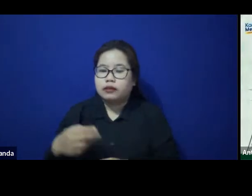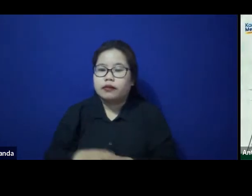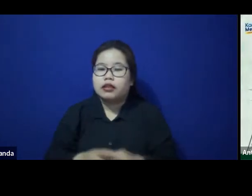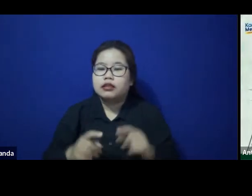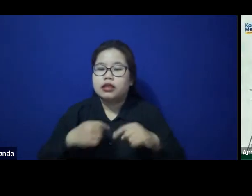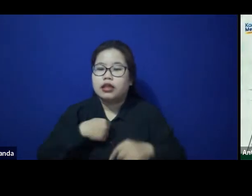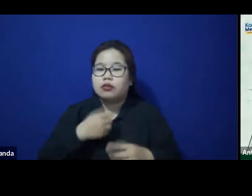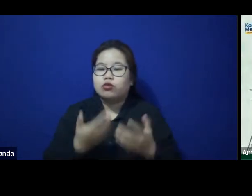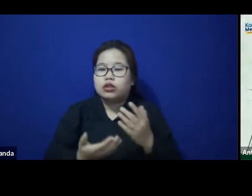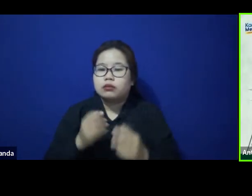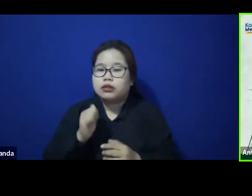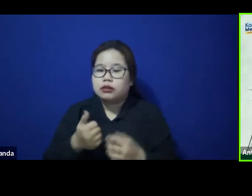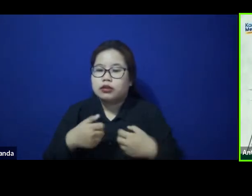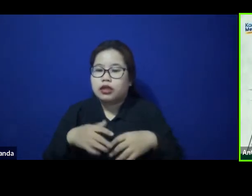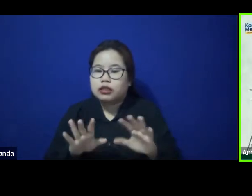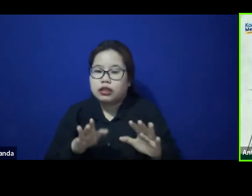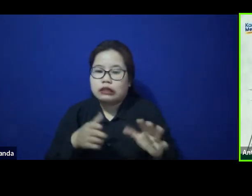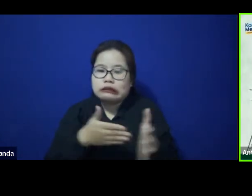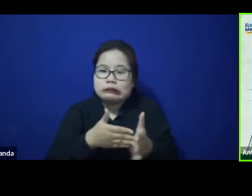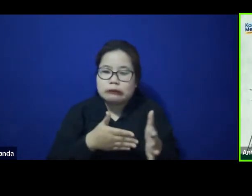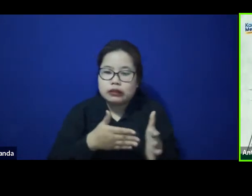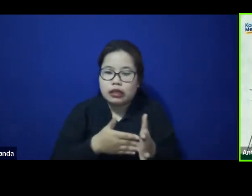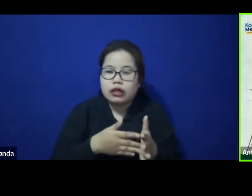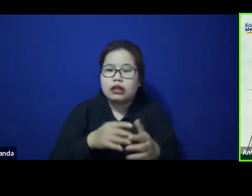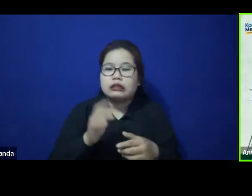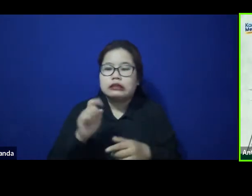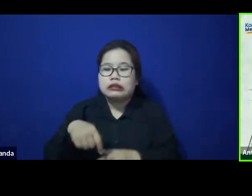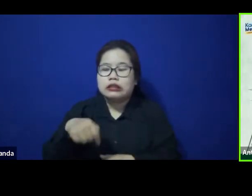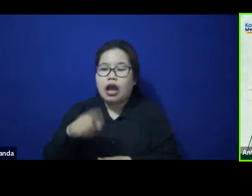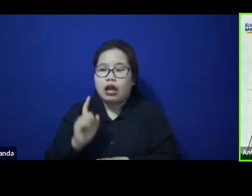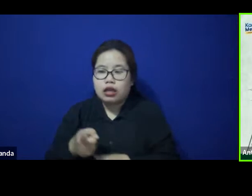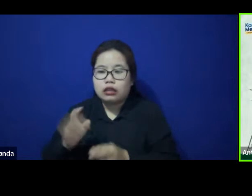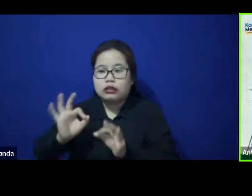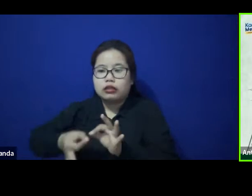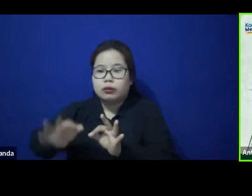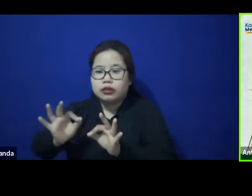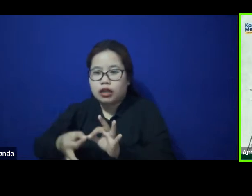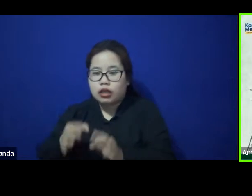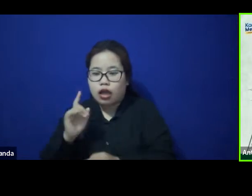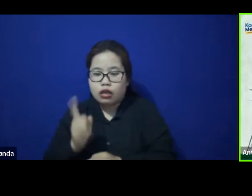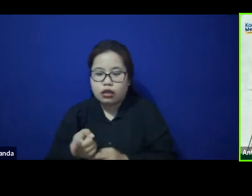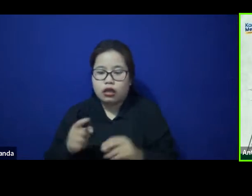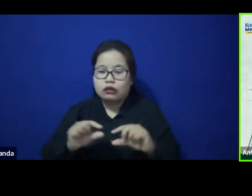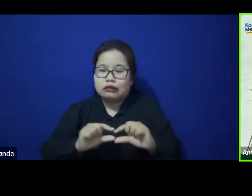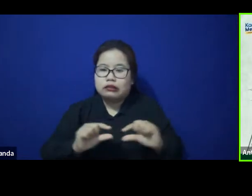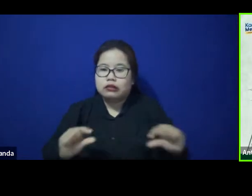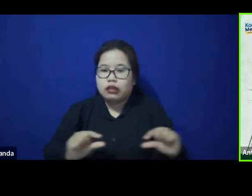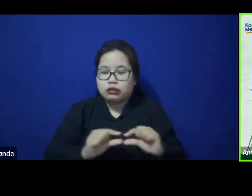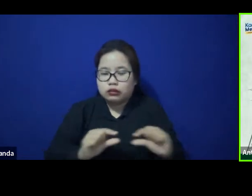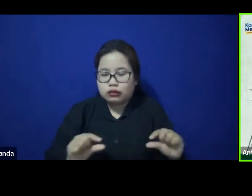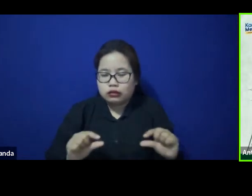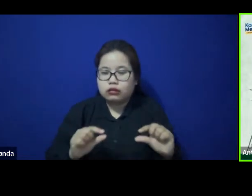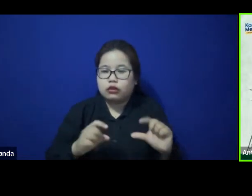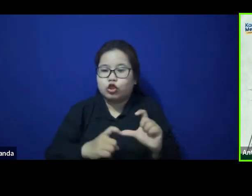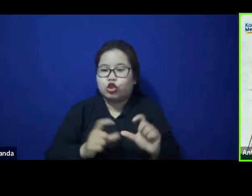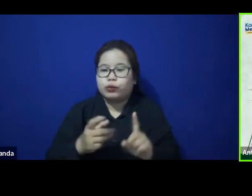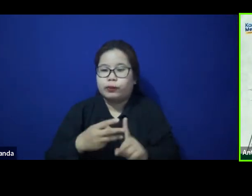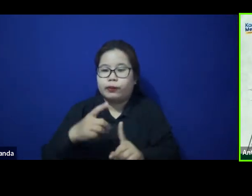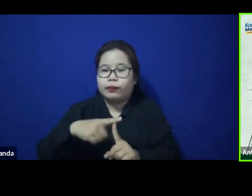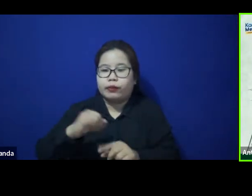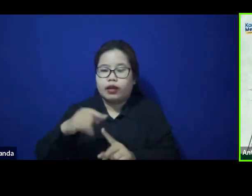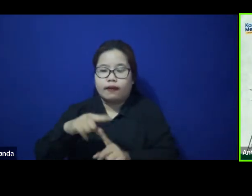language interpreters, closed captioning, and simultaneous English and Bahasa or the vice versa